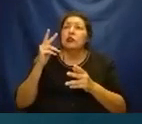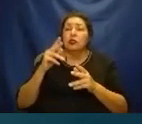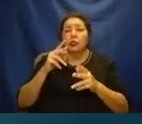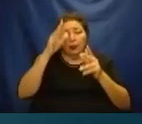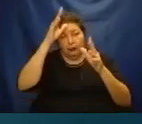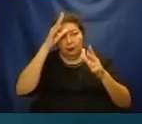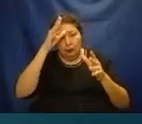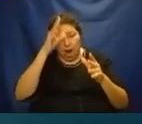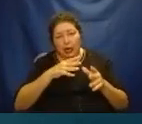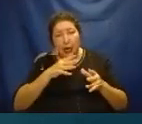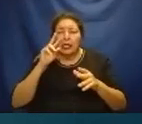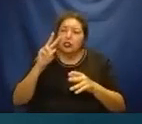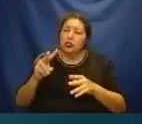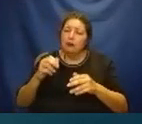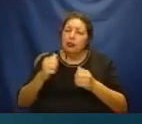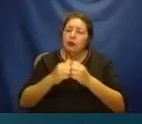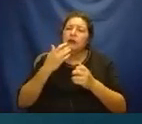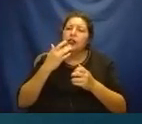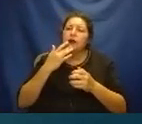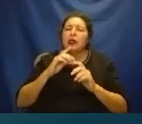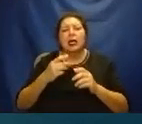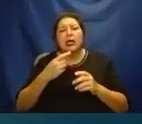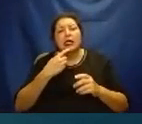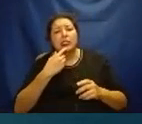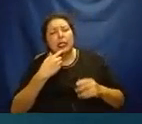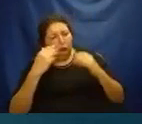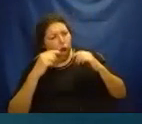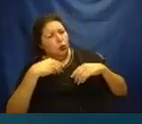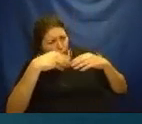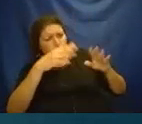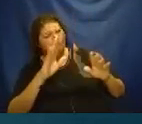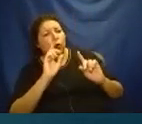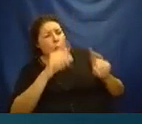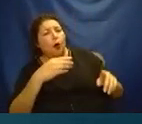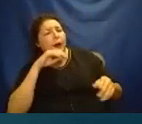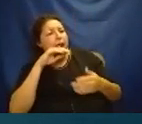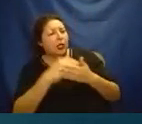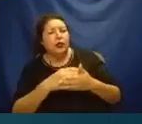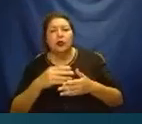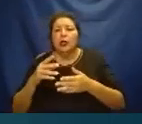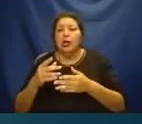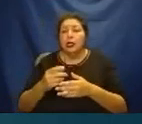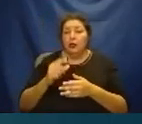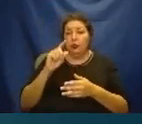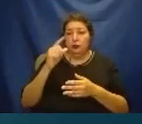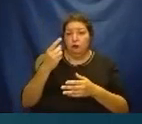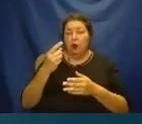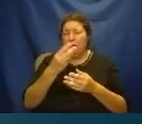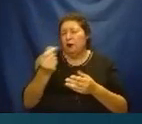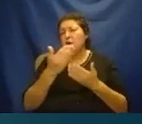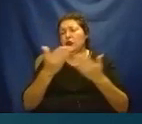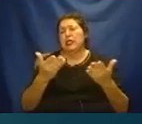to her, "Go, my daughter." Now, there are several things that we know about Boaz. He was a